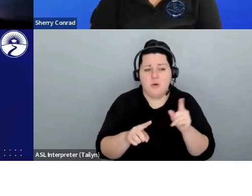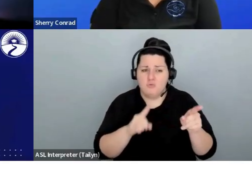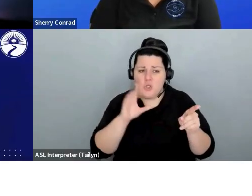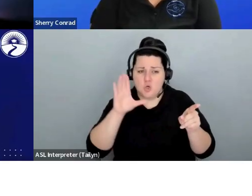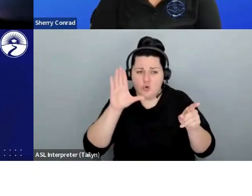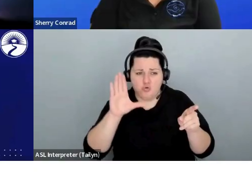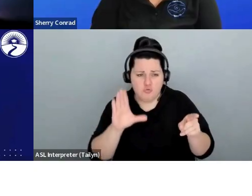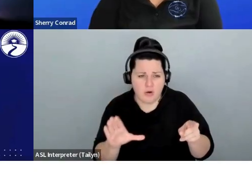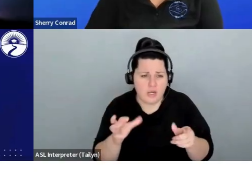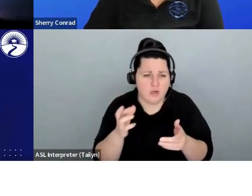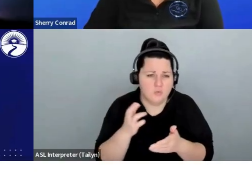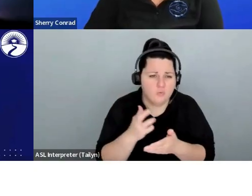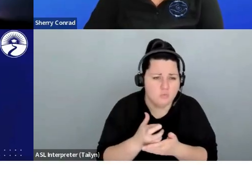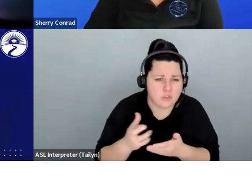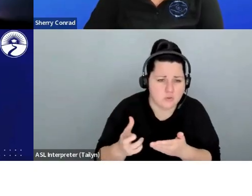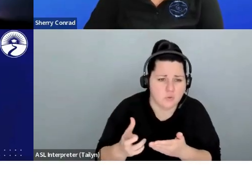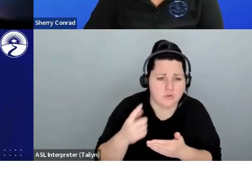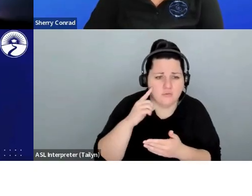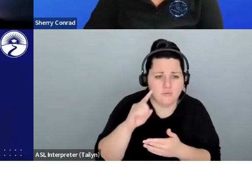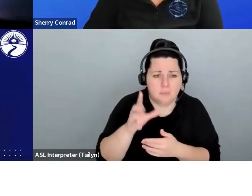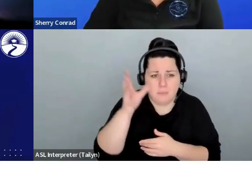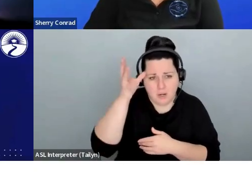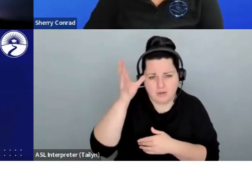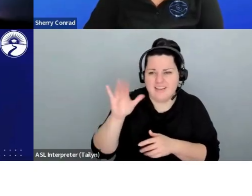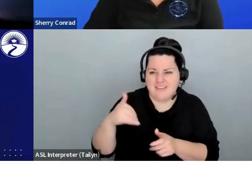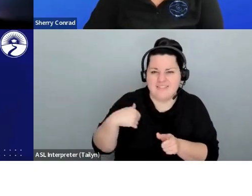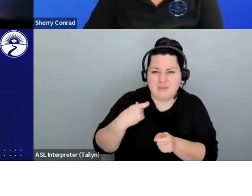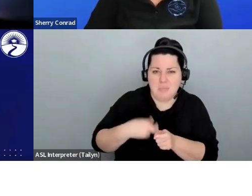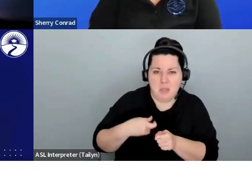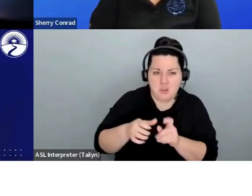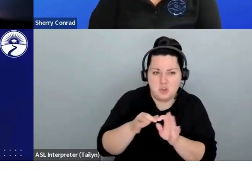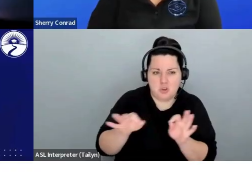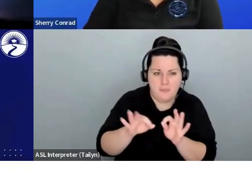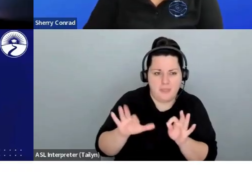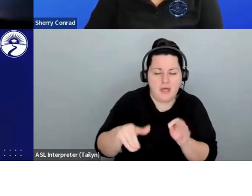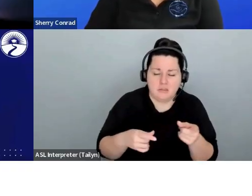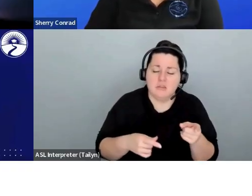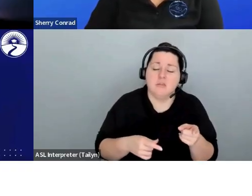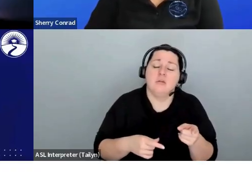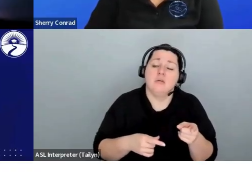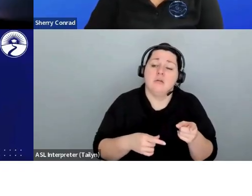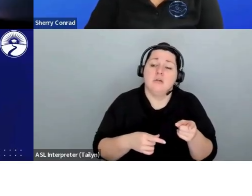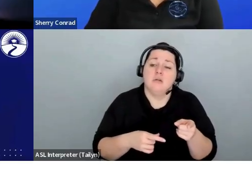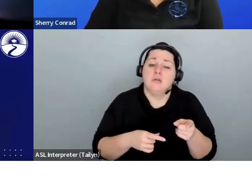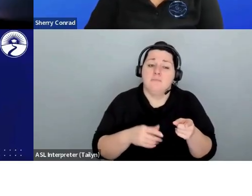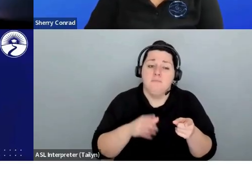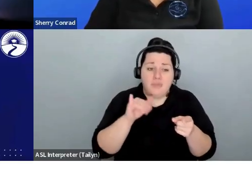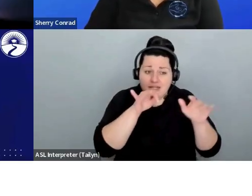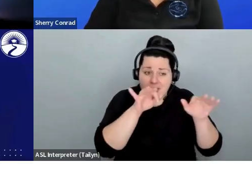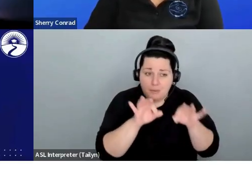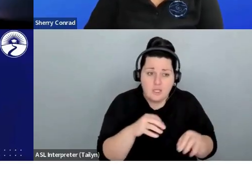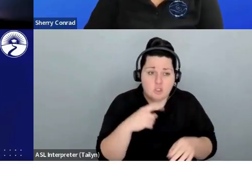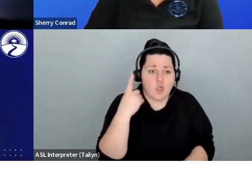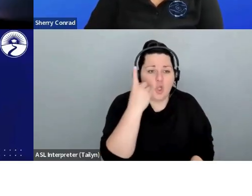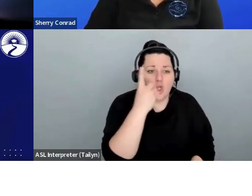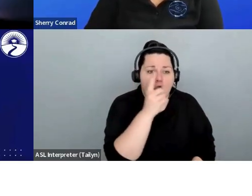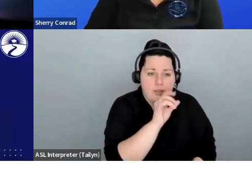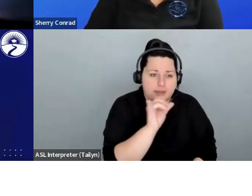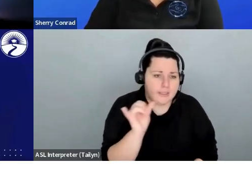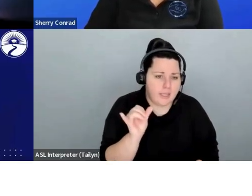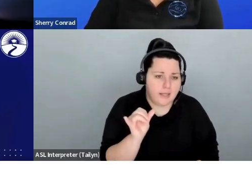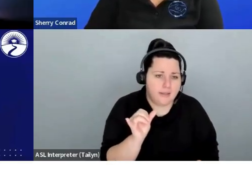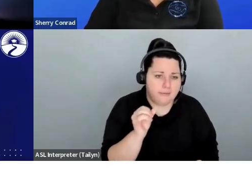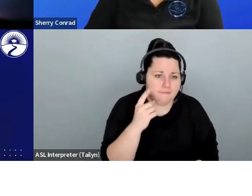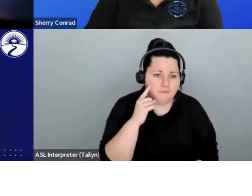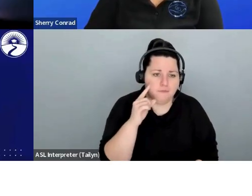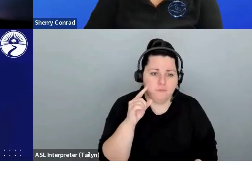great resource to give to parents because it basically goes through what that looks like for